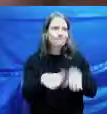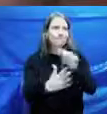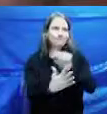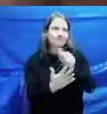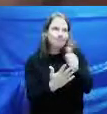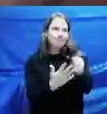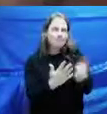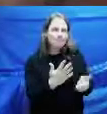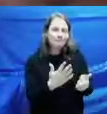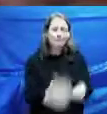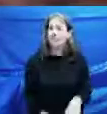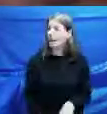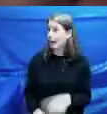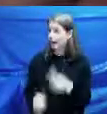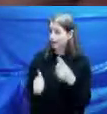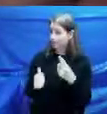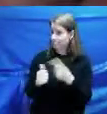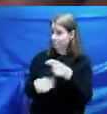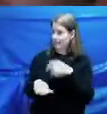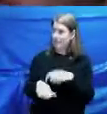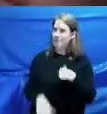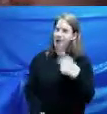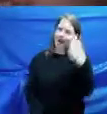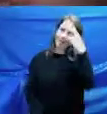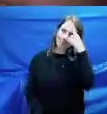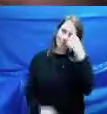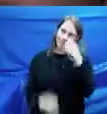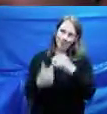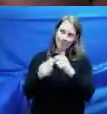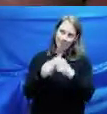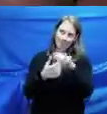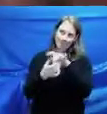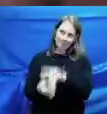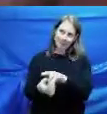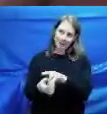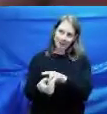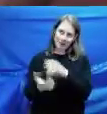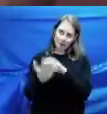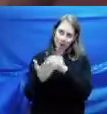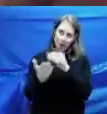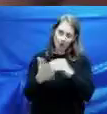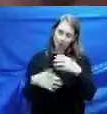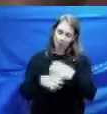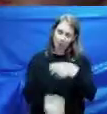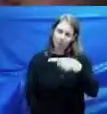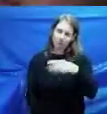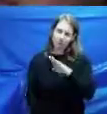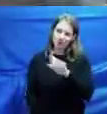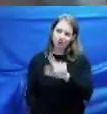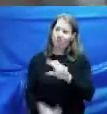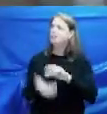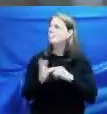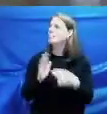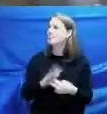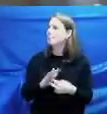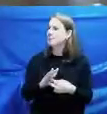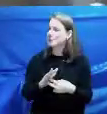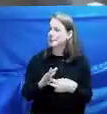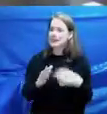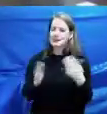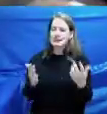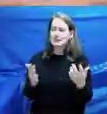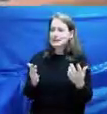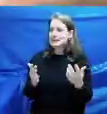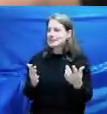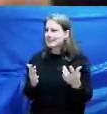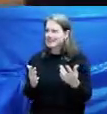the government to increase the class sizes so one teacher could teach more students. But after